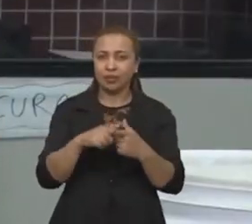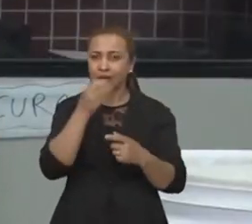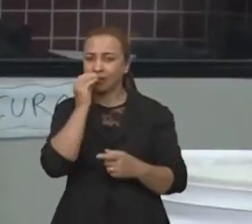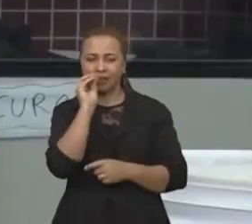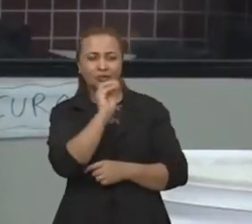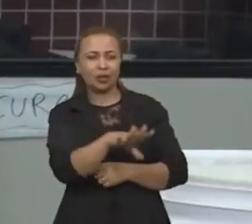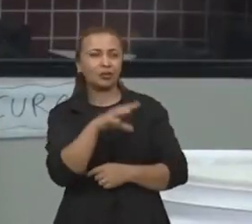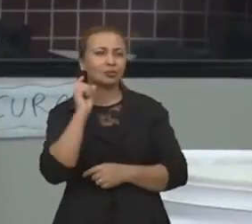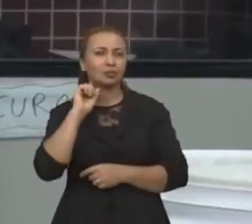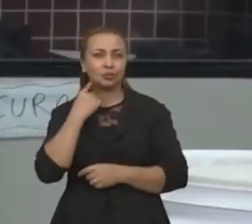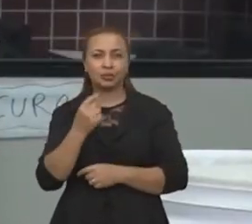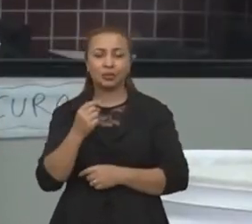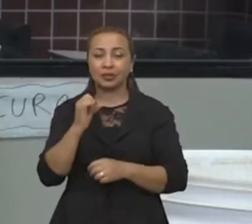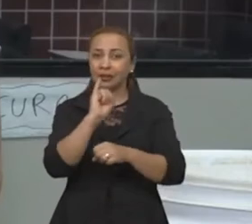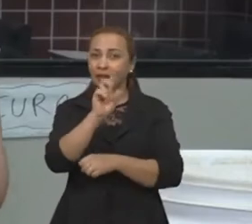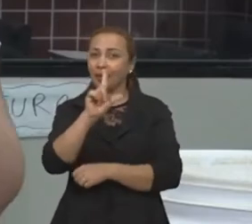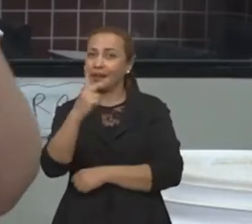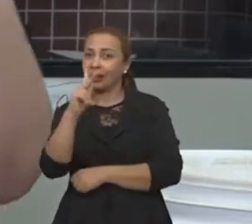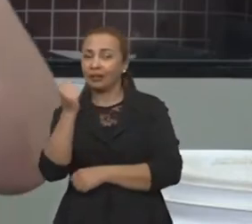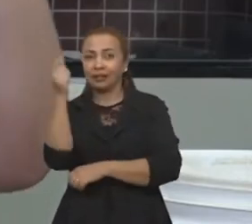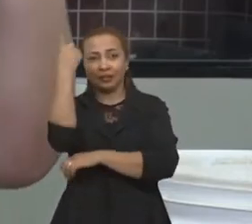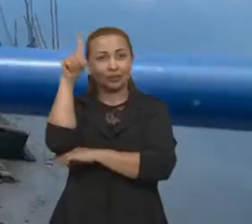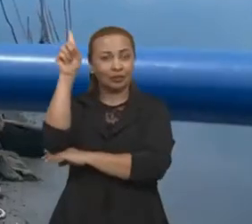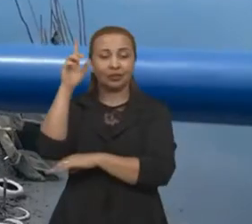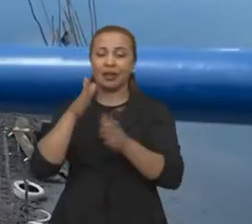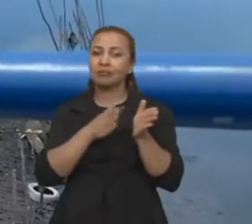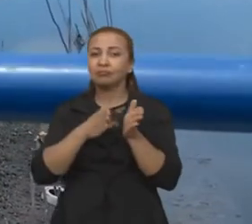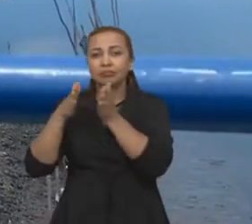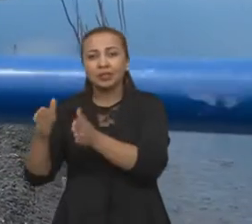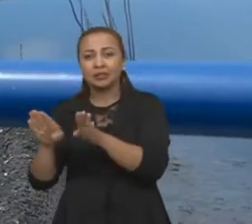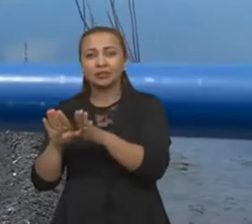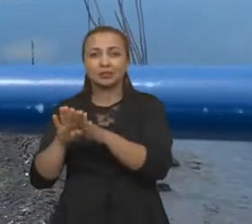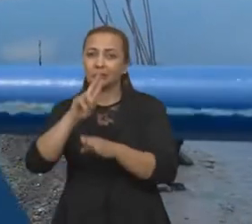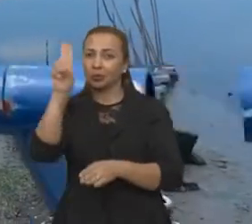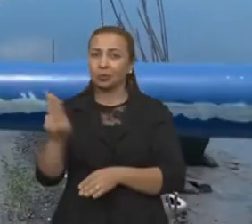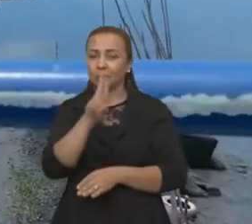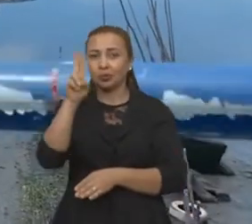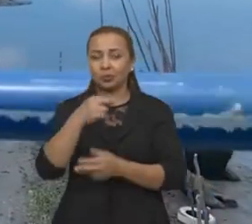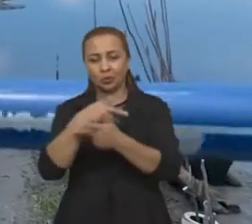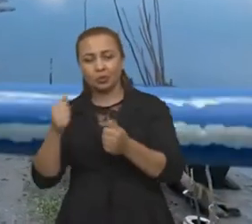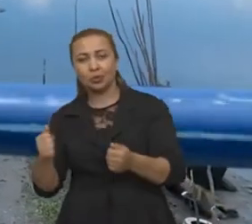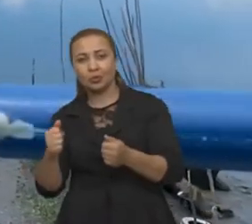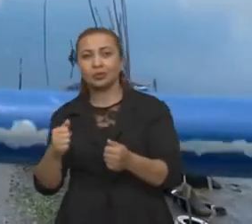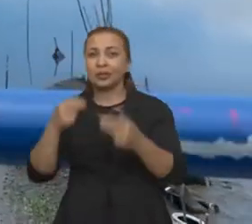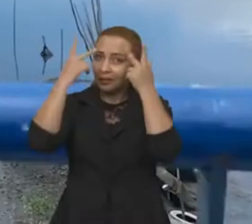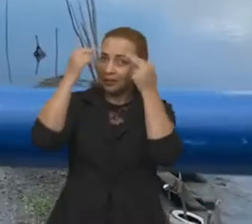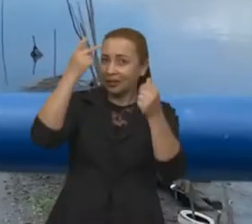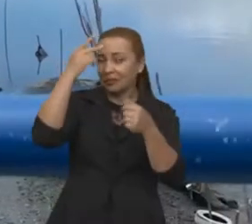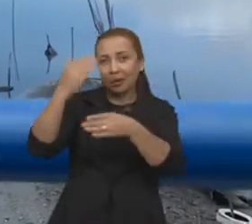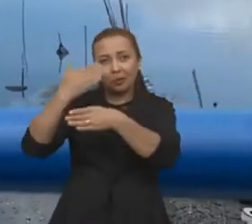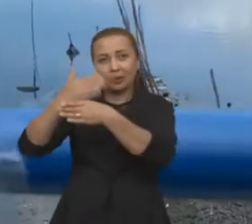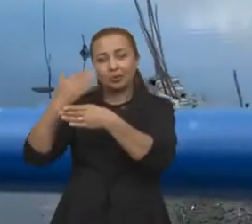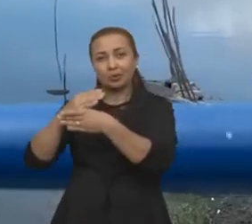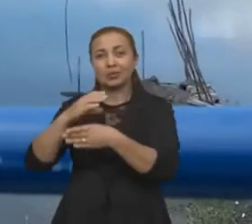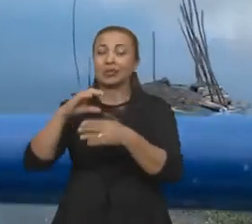the descartes of the waste in the Ilha of Deus, in addition to another problem, that is use abundant of natural resources in the construction